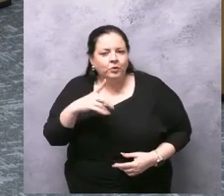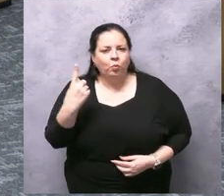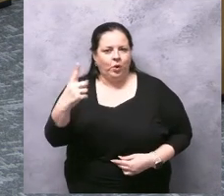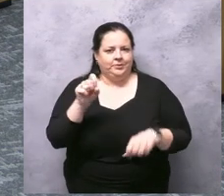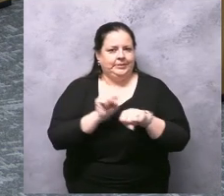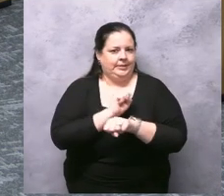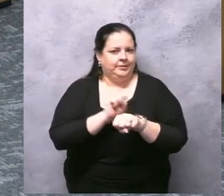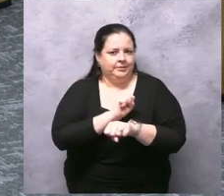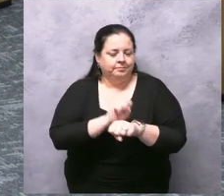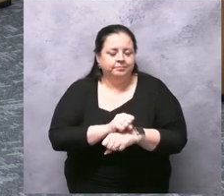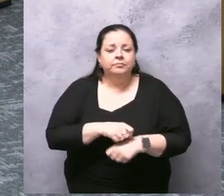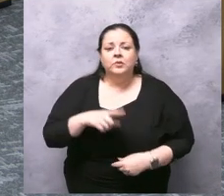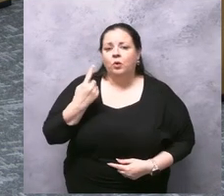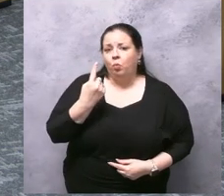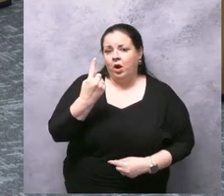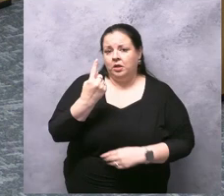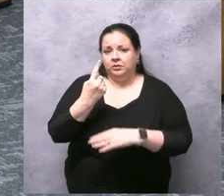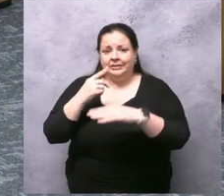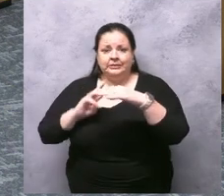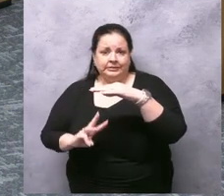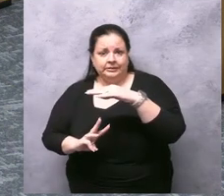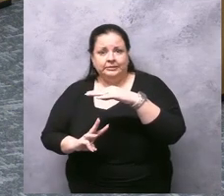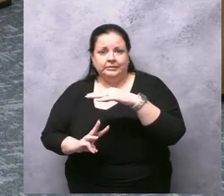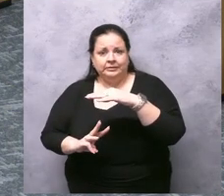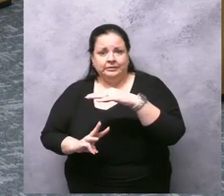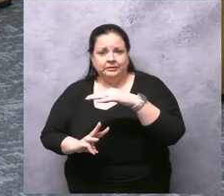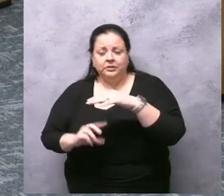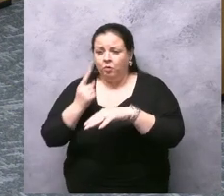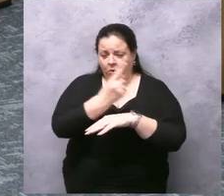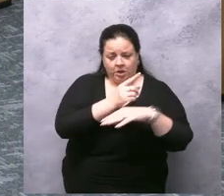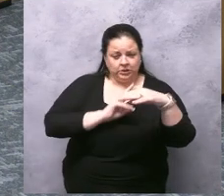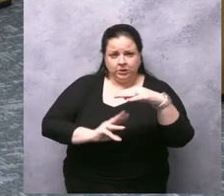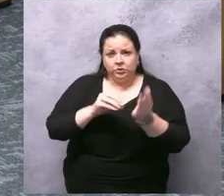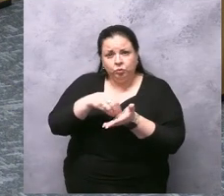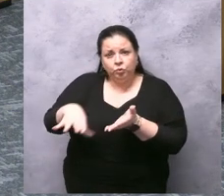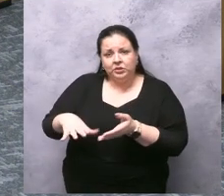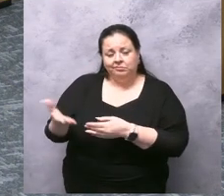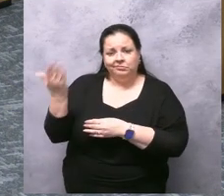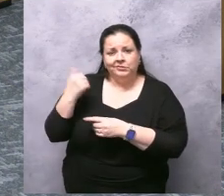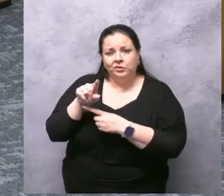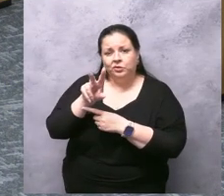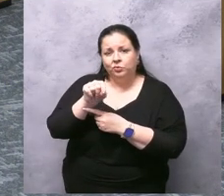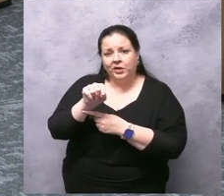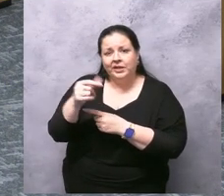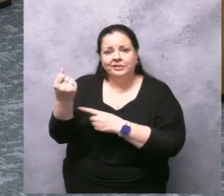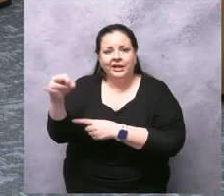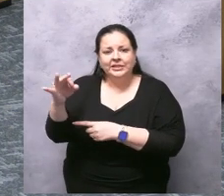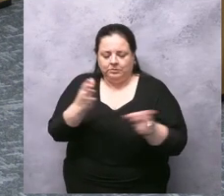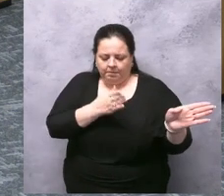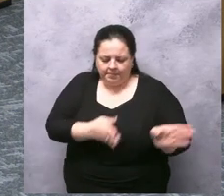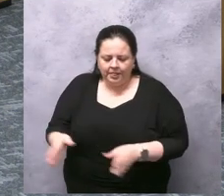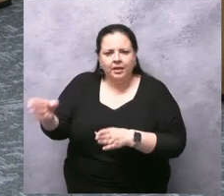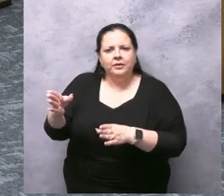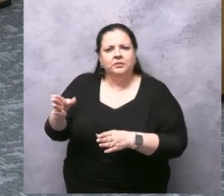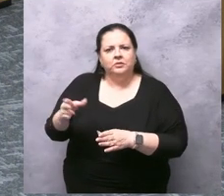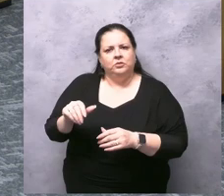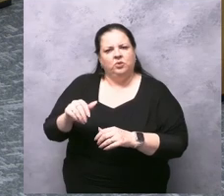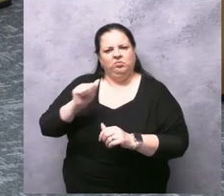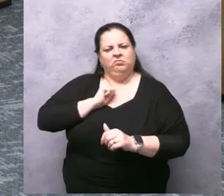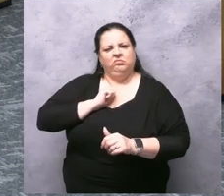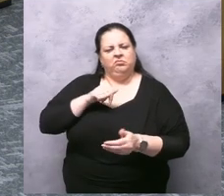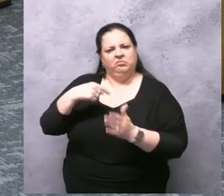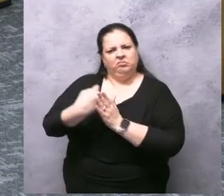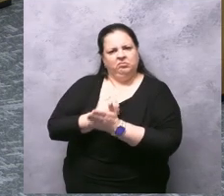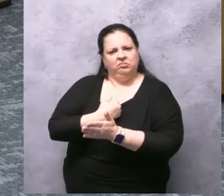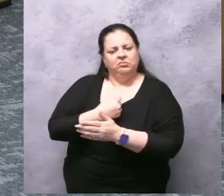statistic. One in six. One in six students in 2019 made a suicide plan. When you think